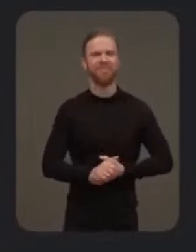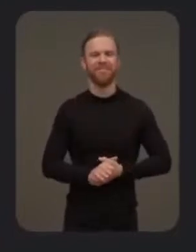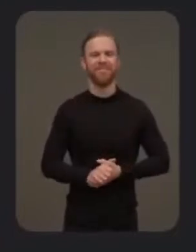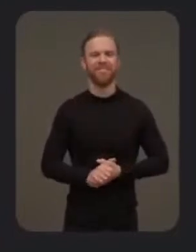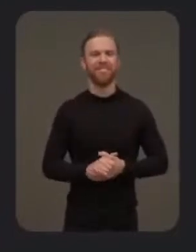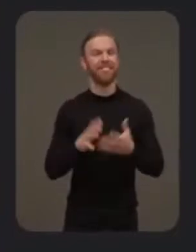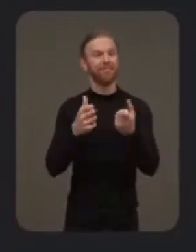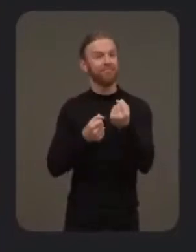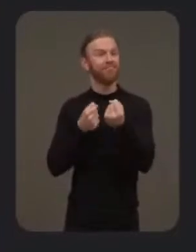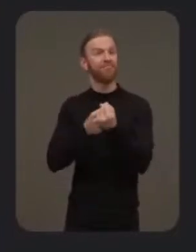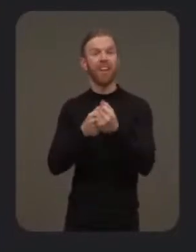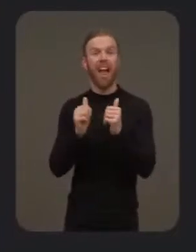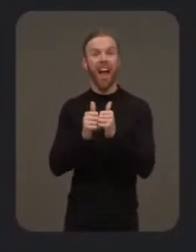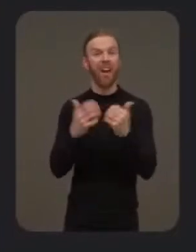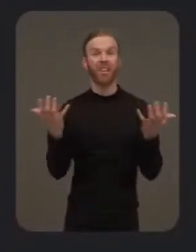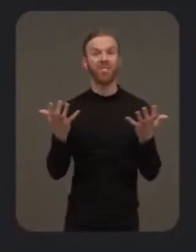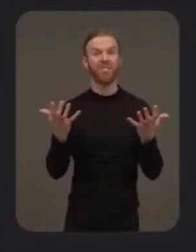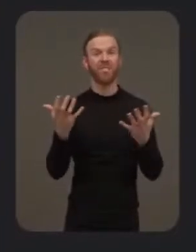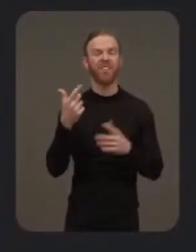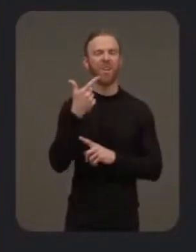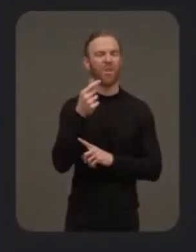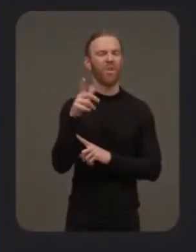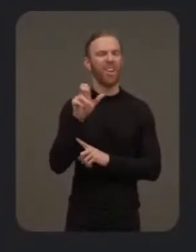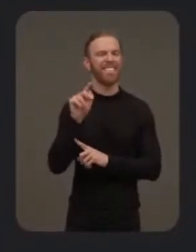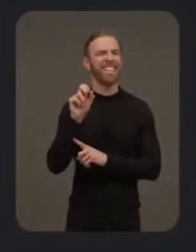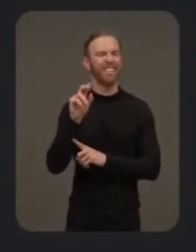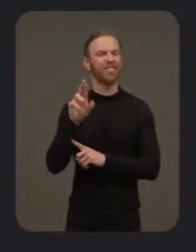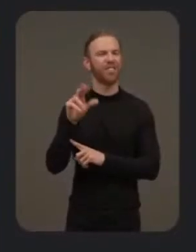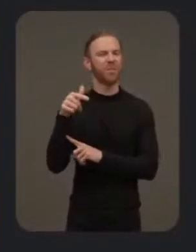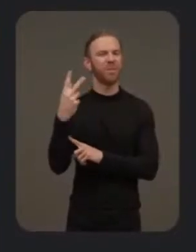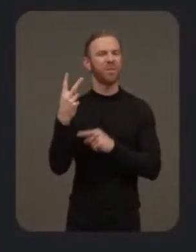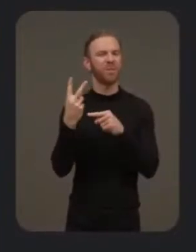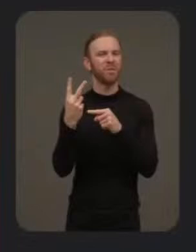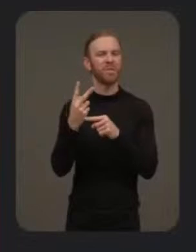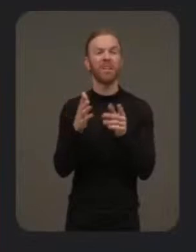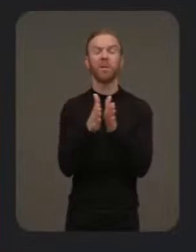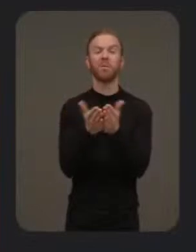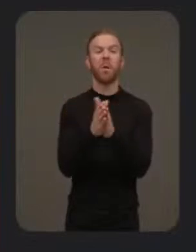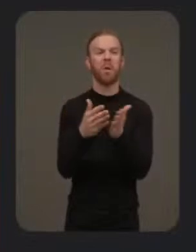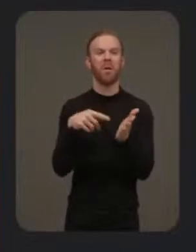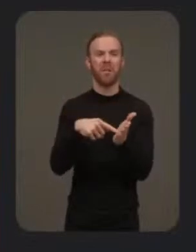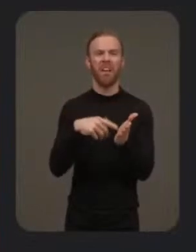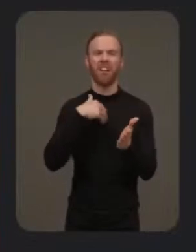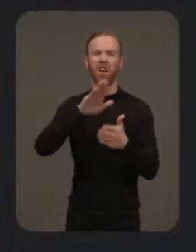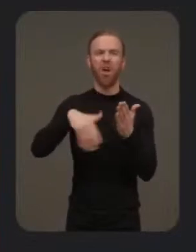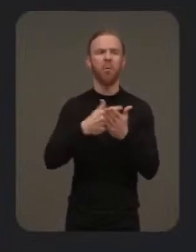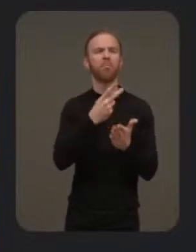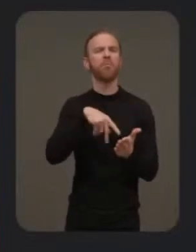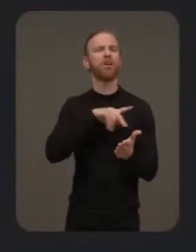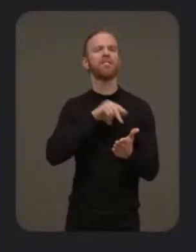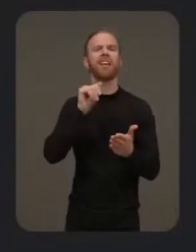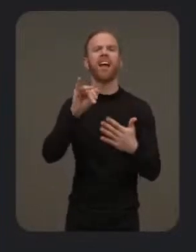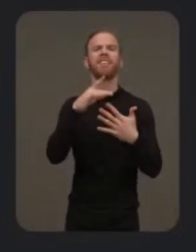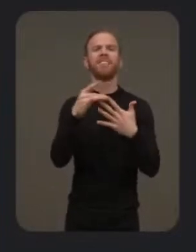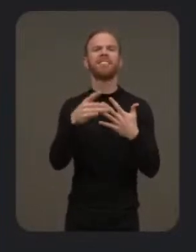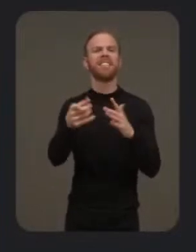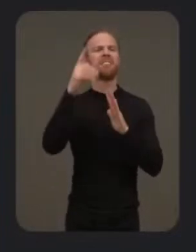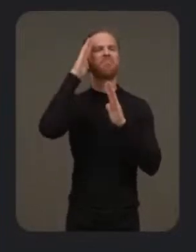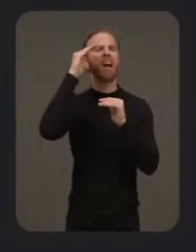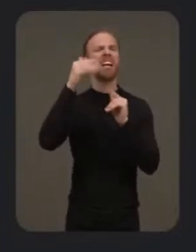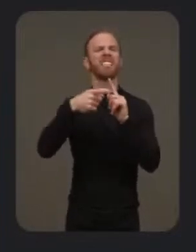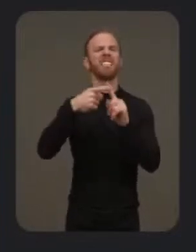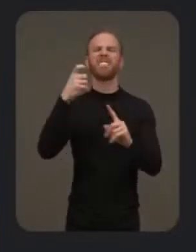Empowering all of this is Google Tensor G2. Pixel Fold has all the personal AI features you'd expect from a top-of-the-line